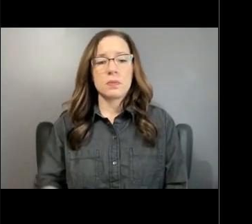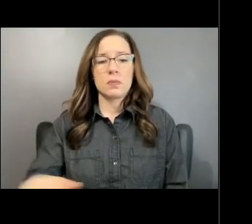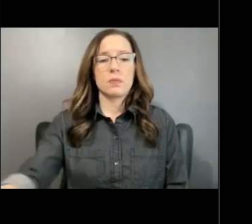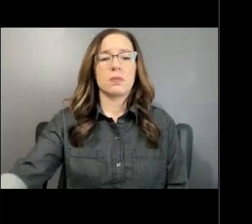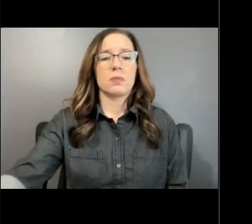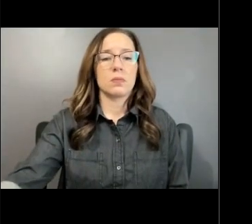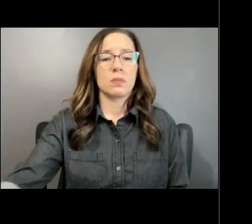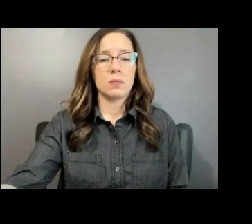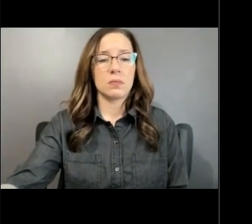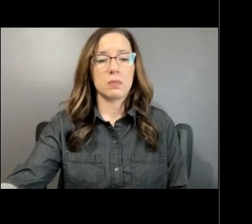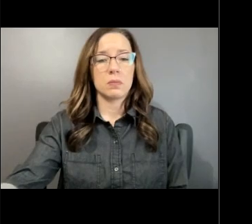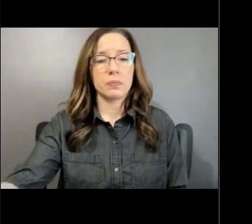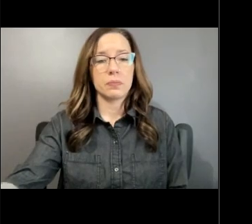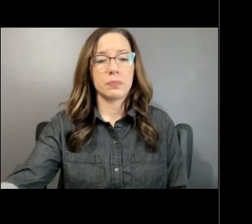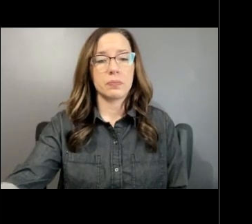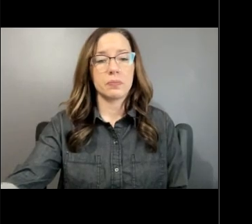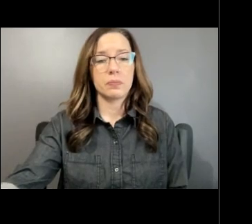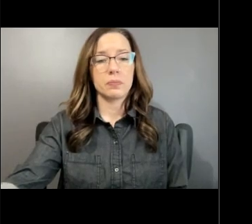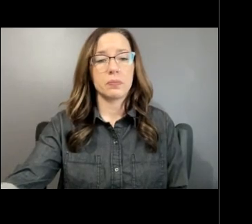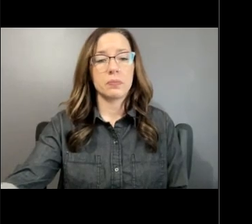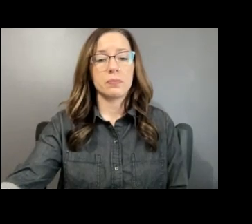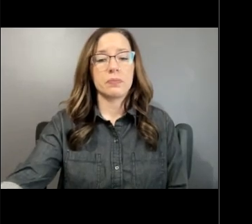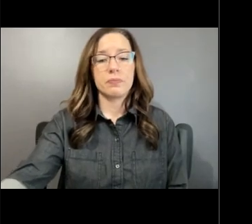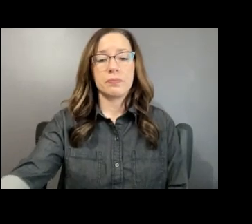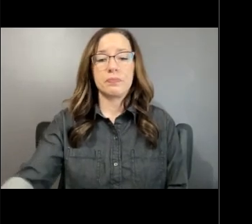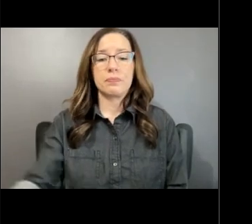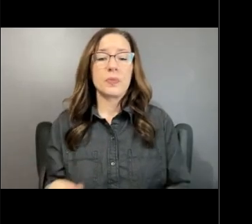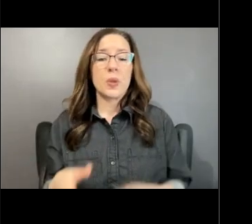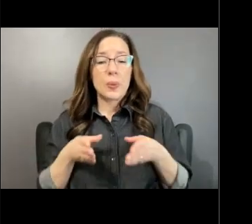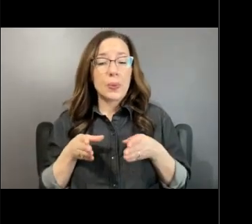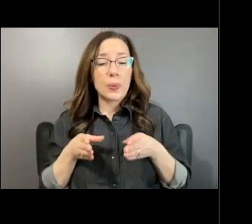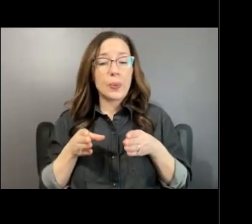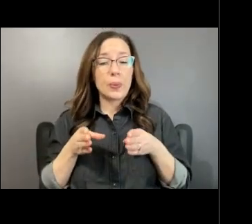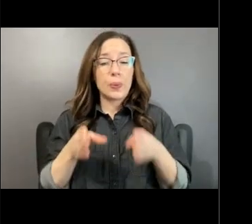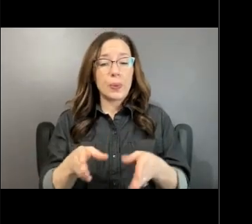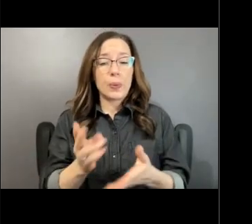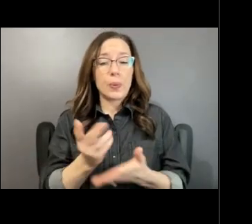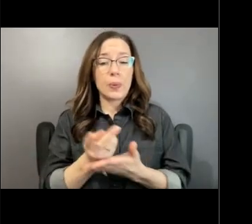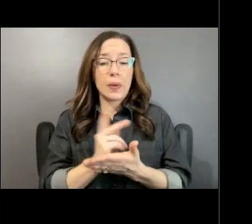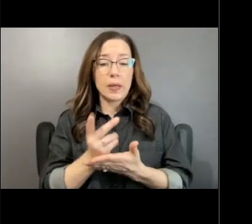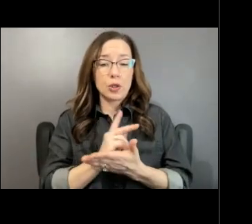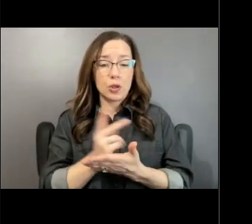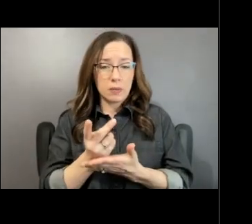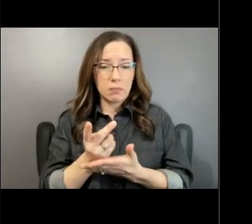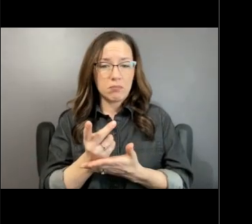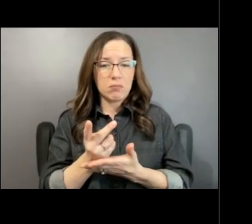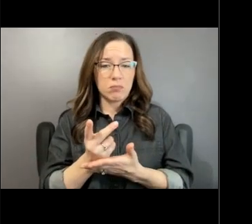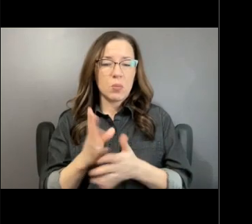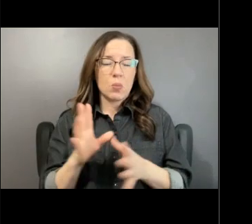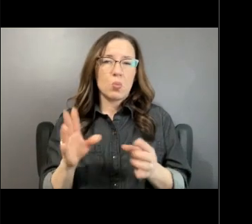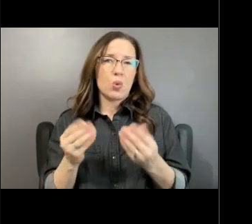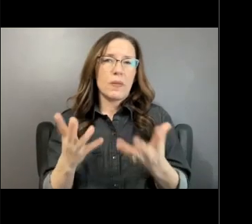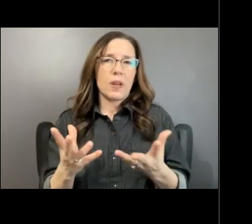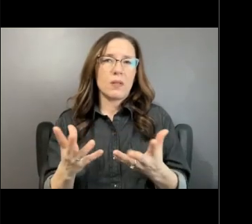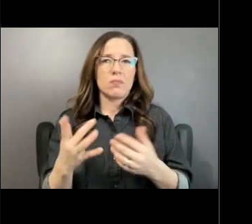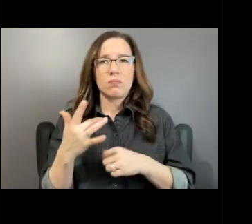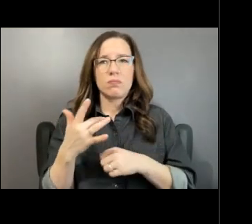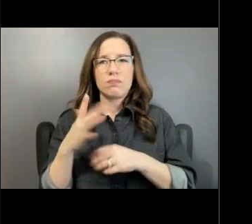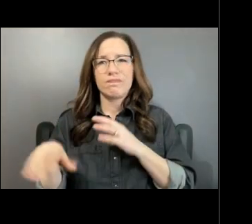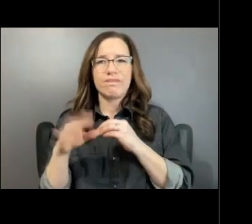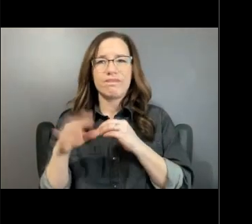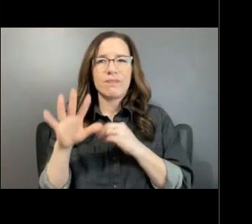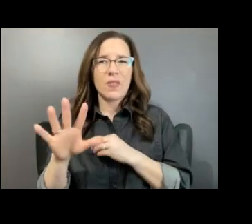In a narrow kitchen, the 40-inch minimum clearance provides an additional 5 inches on